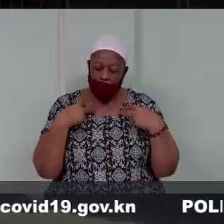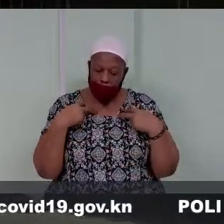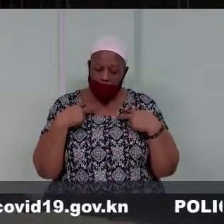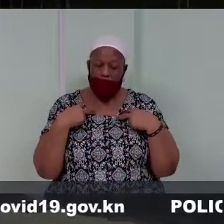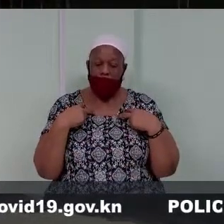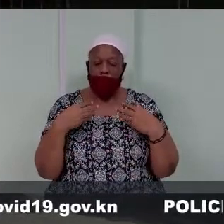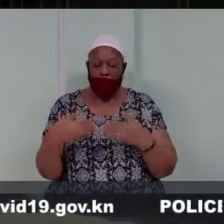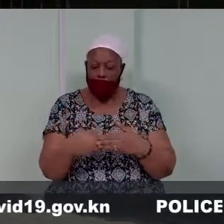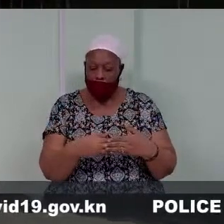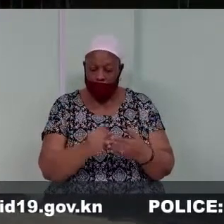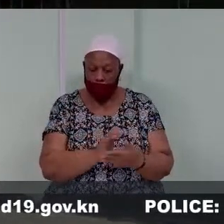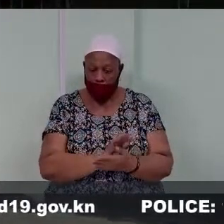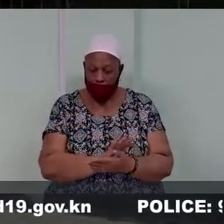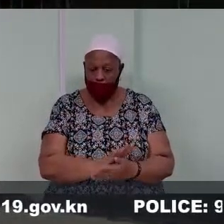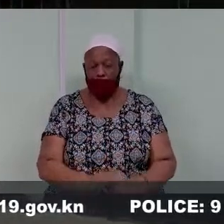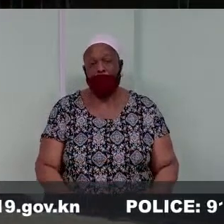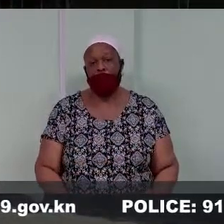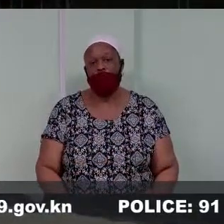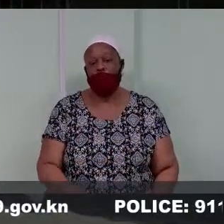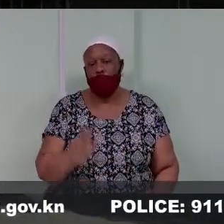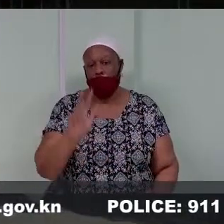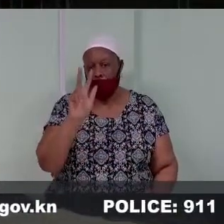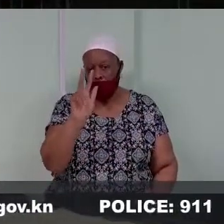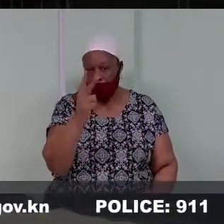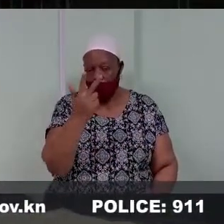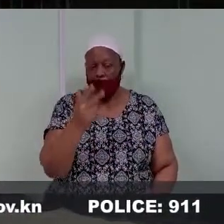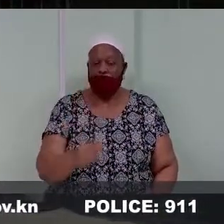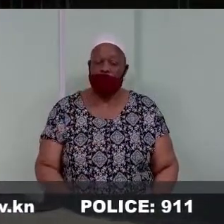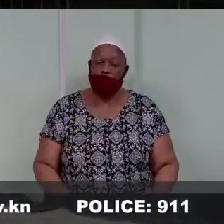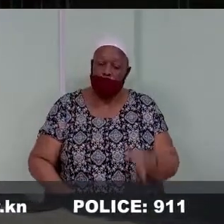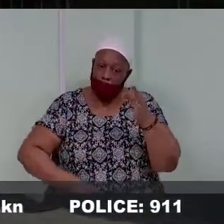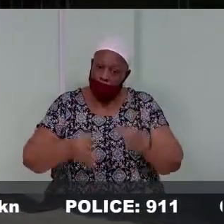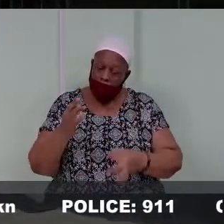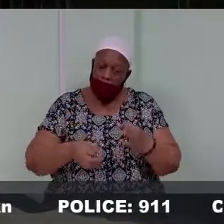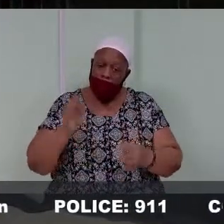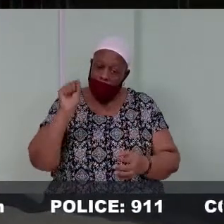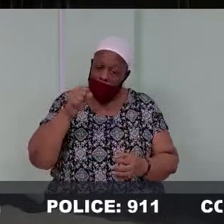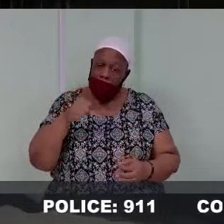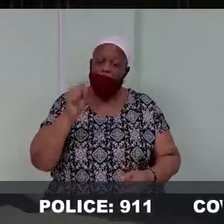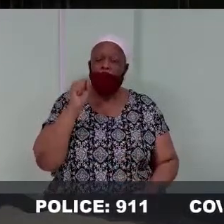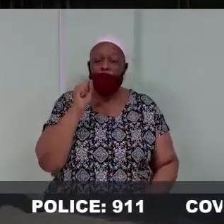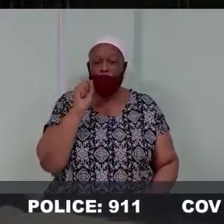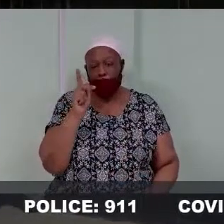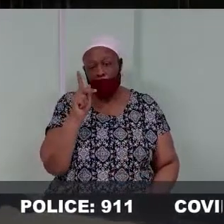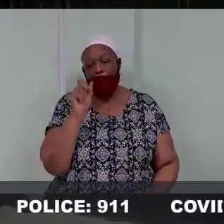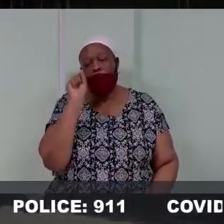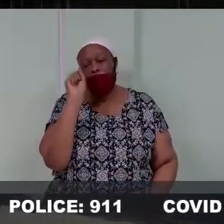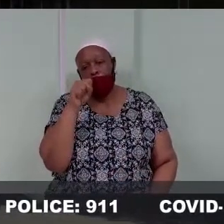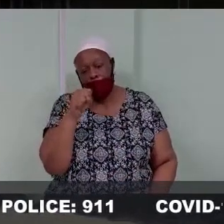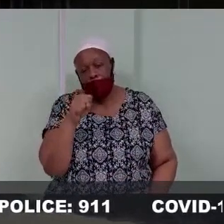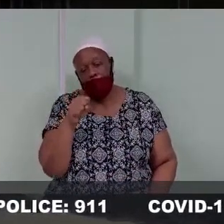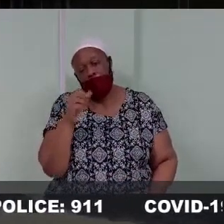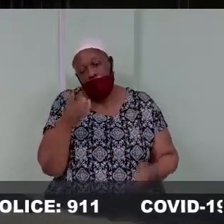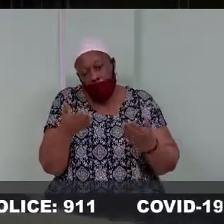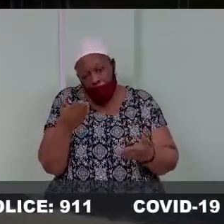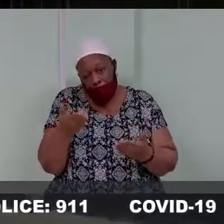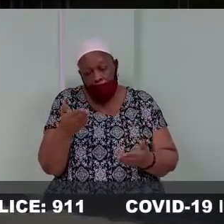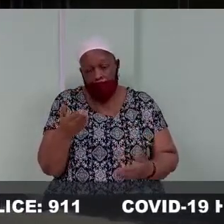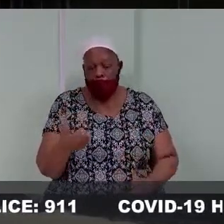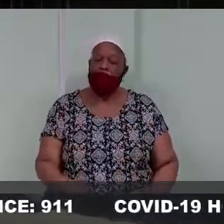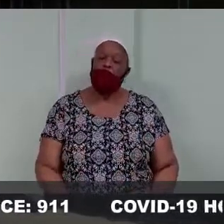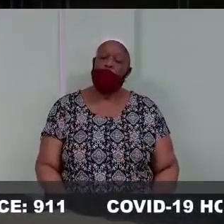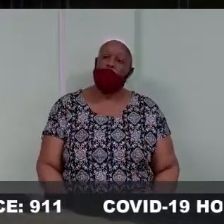center. 3. If deemed suitable, an appointment can be made to have the proposed